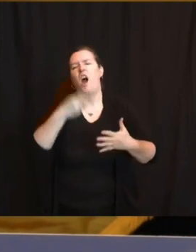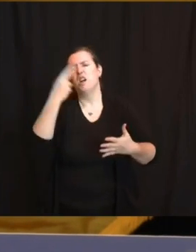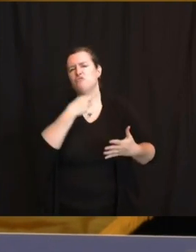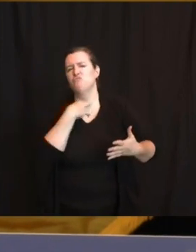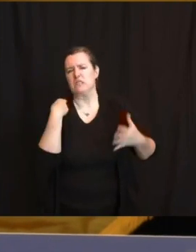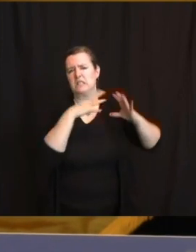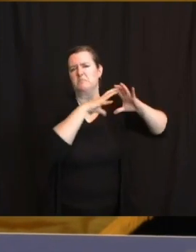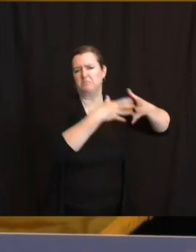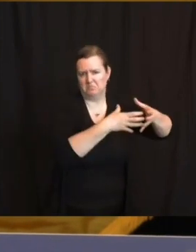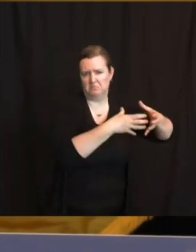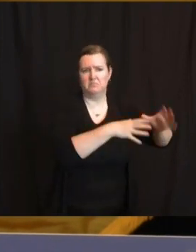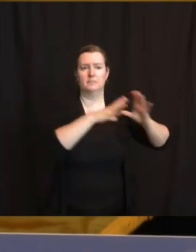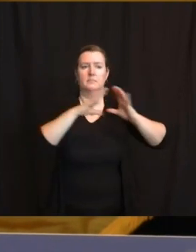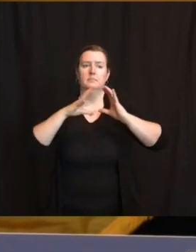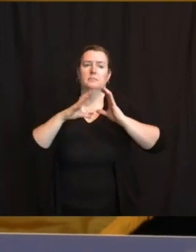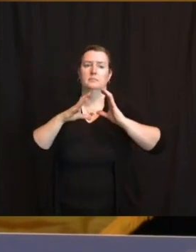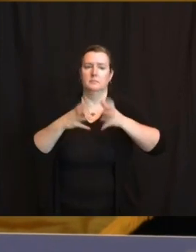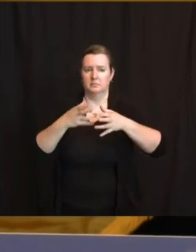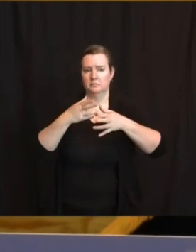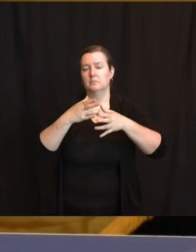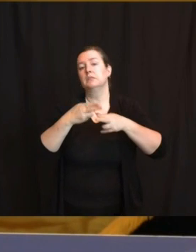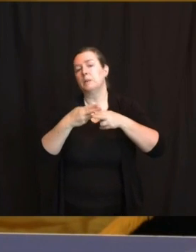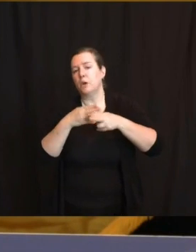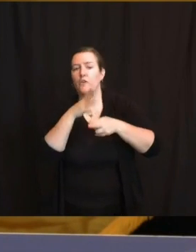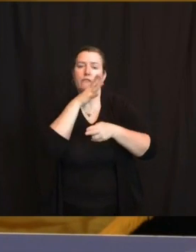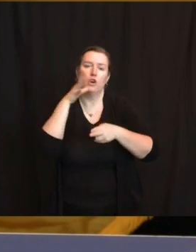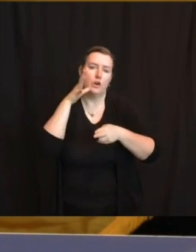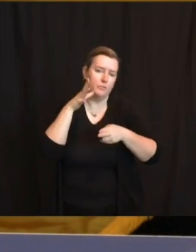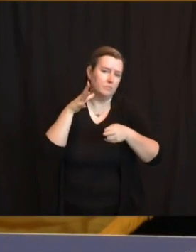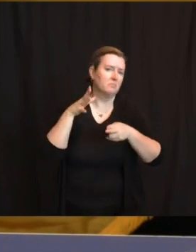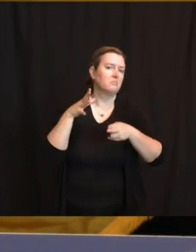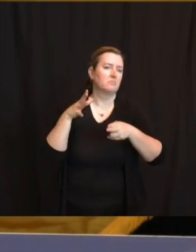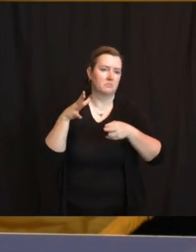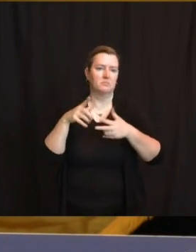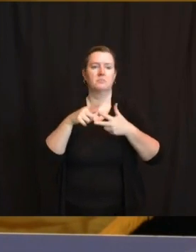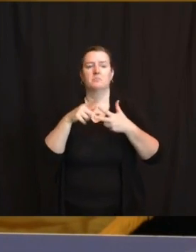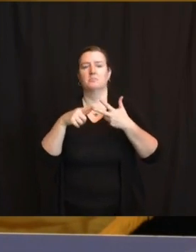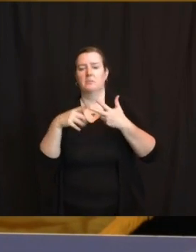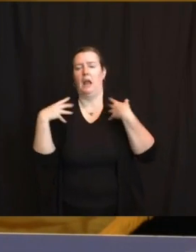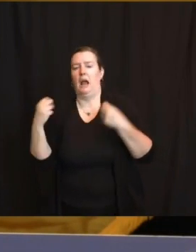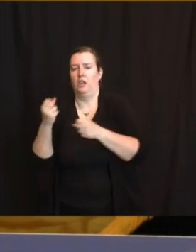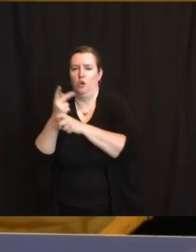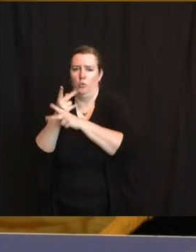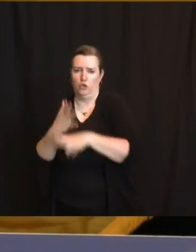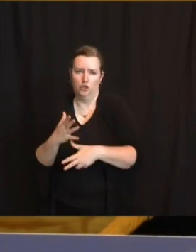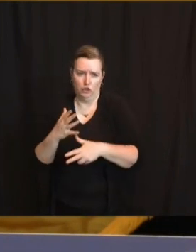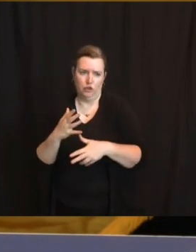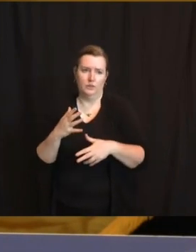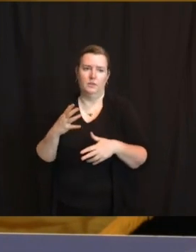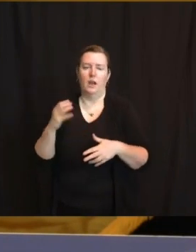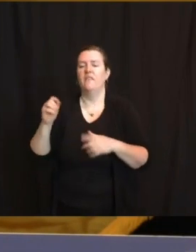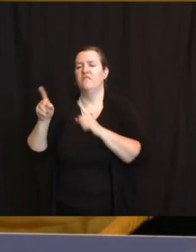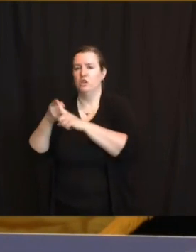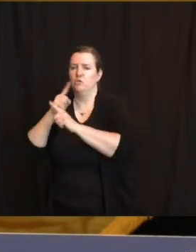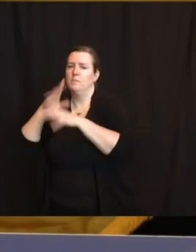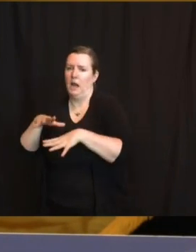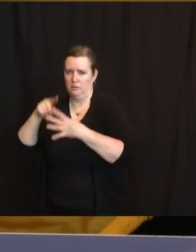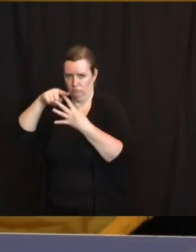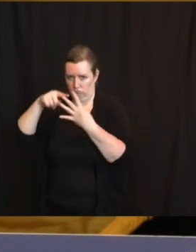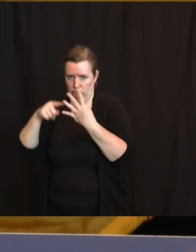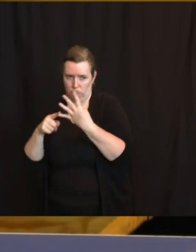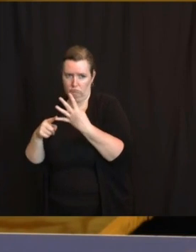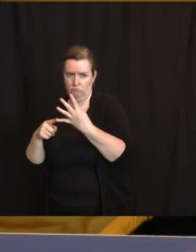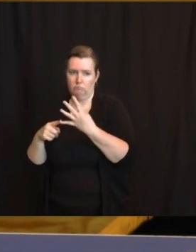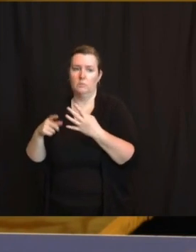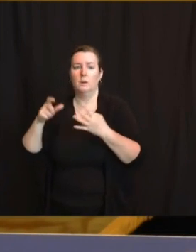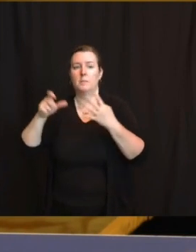frontline populations such as healthcare workers and first responders, and also individuals in densely populated